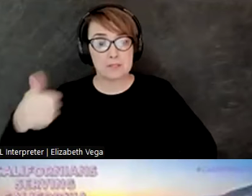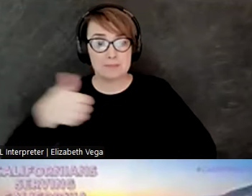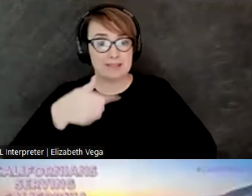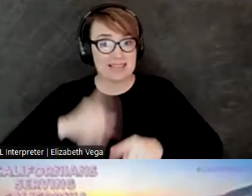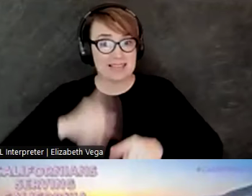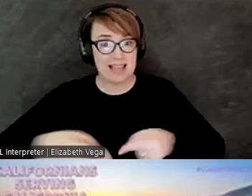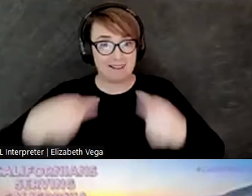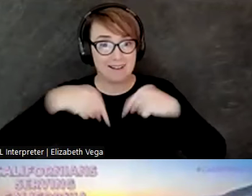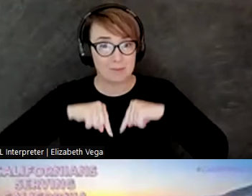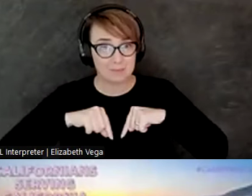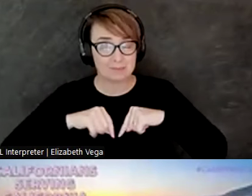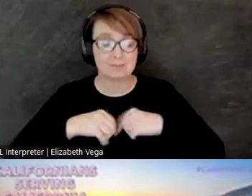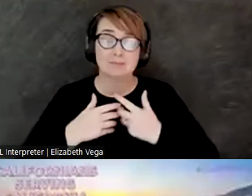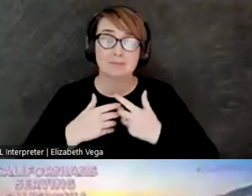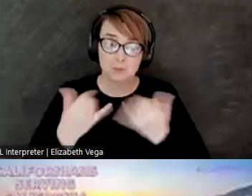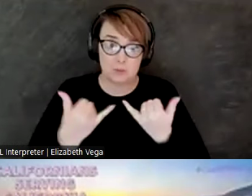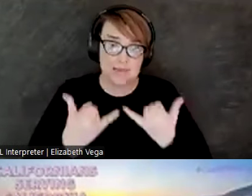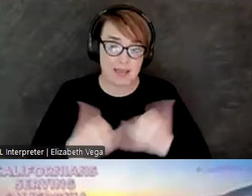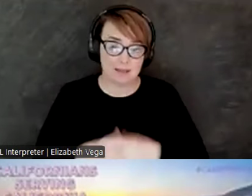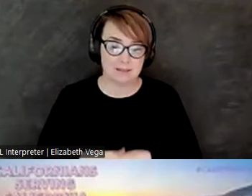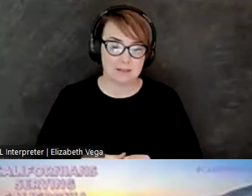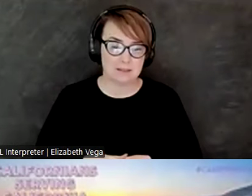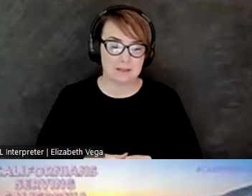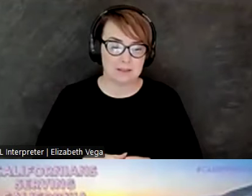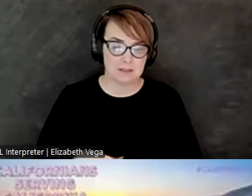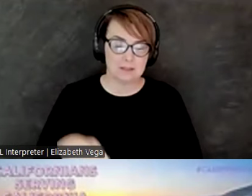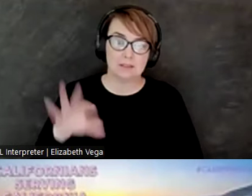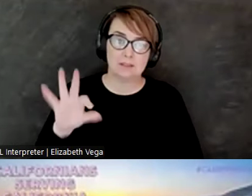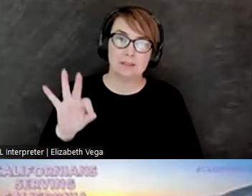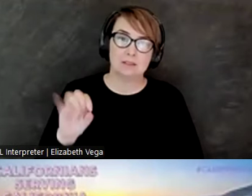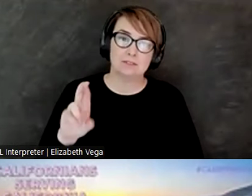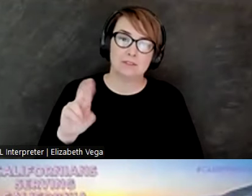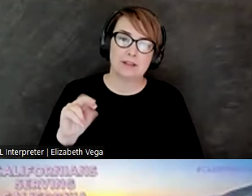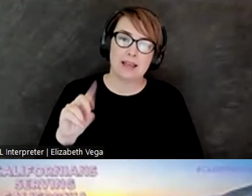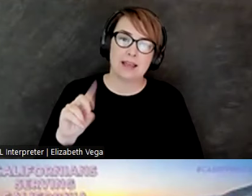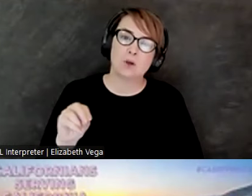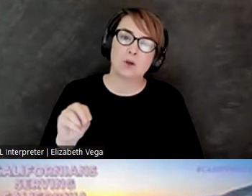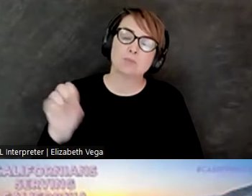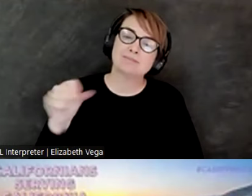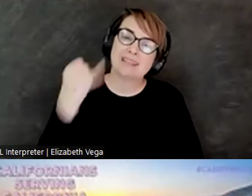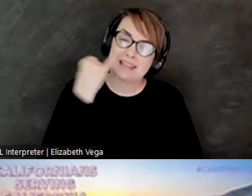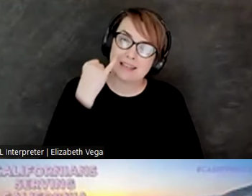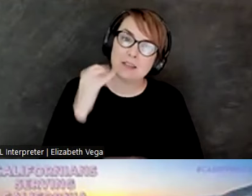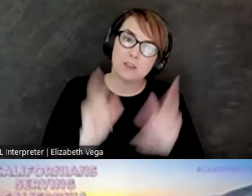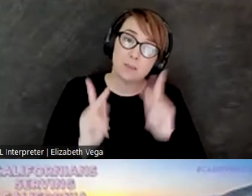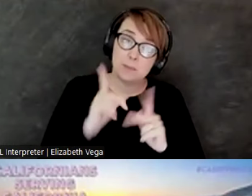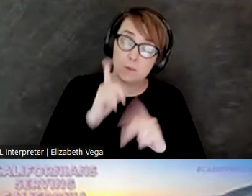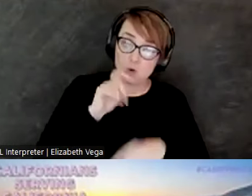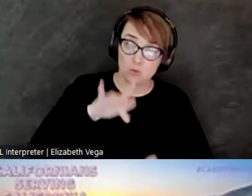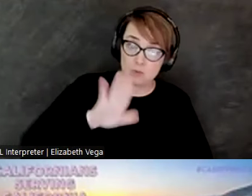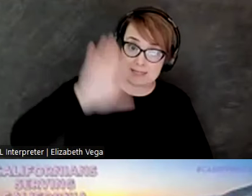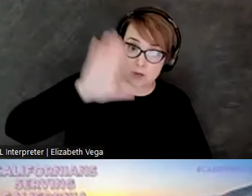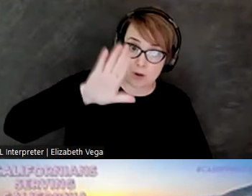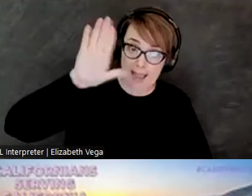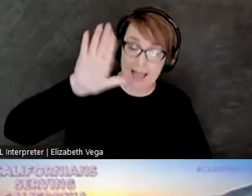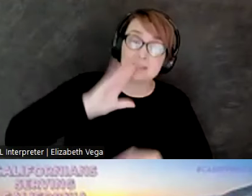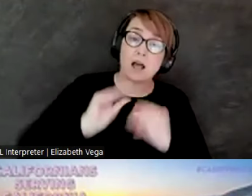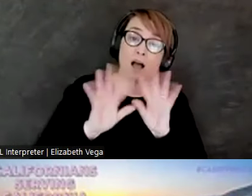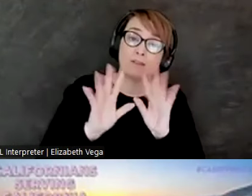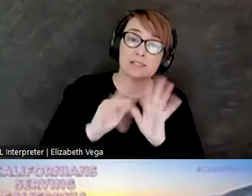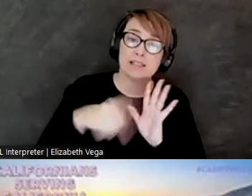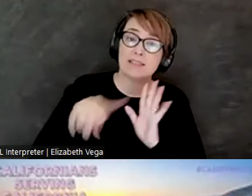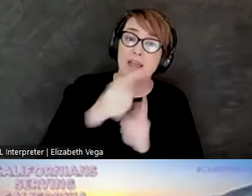Right. Well, if I think you have the people who raise their hand who obviously have an interest,